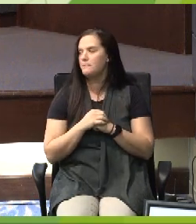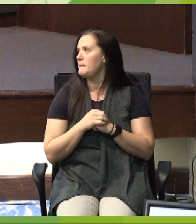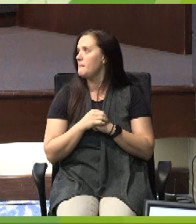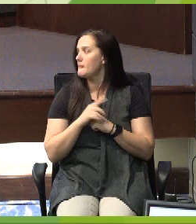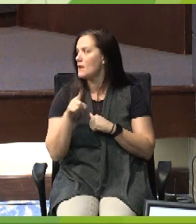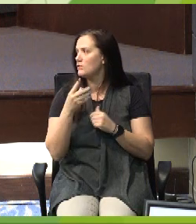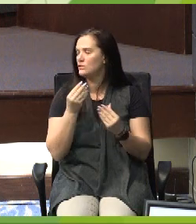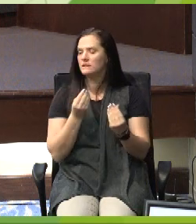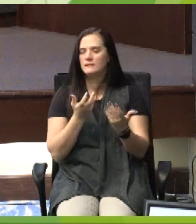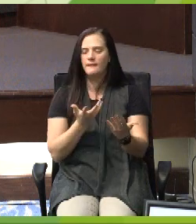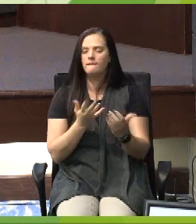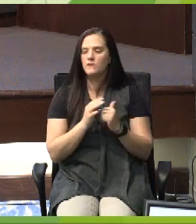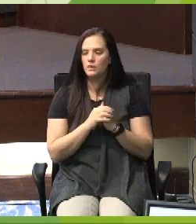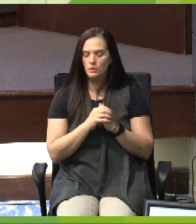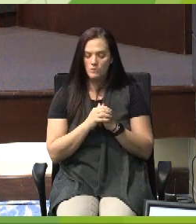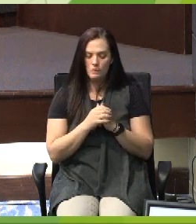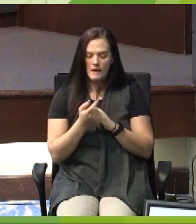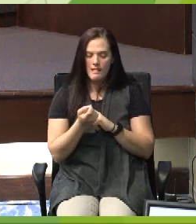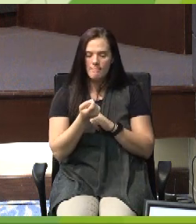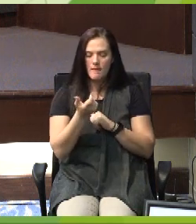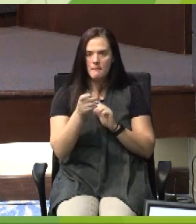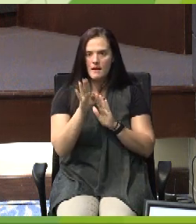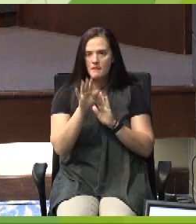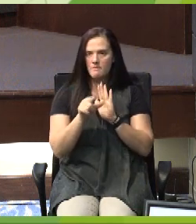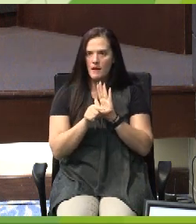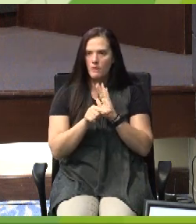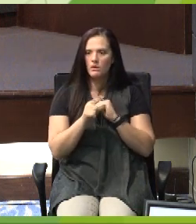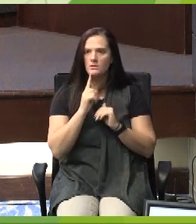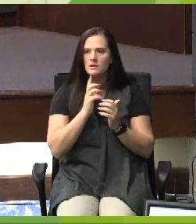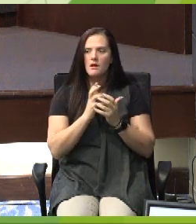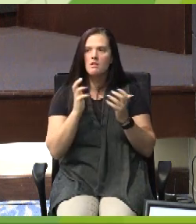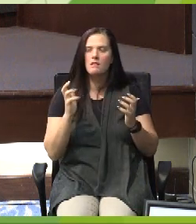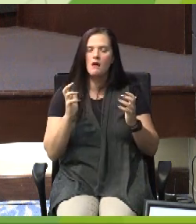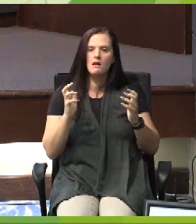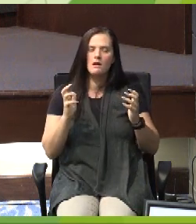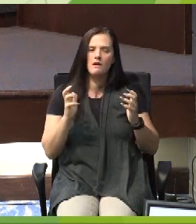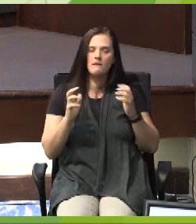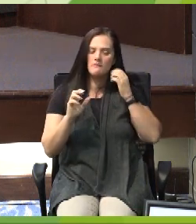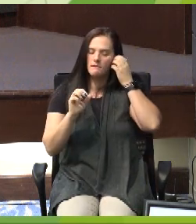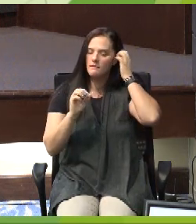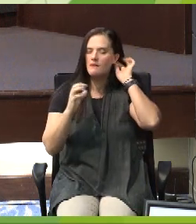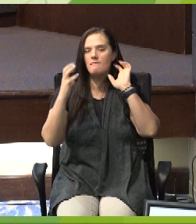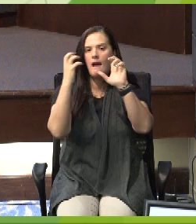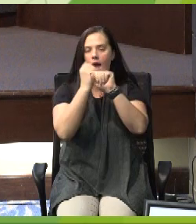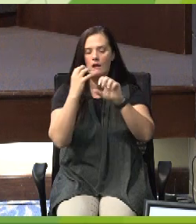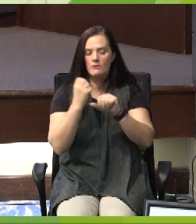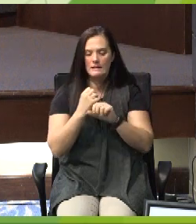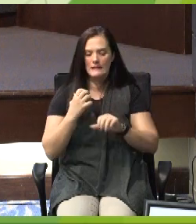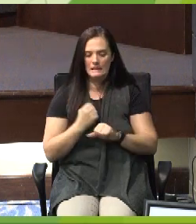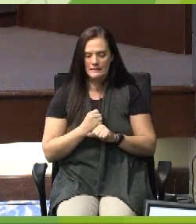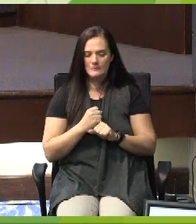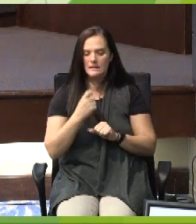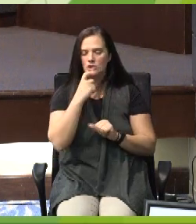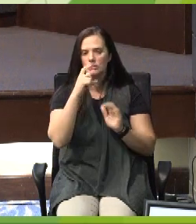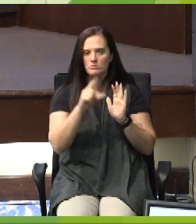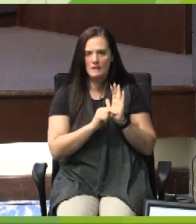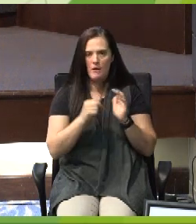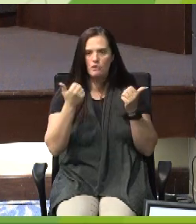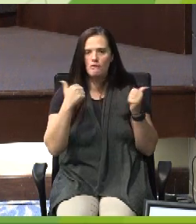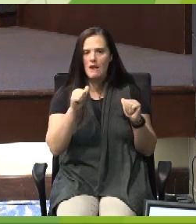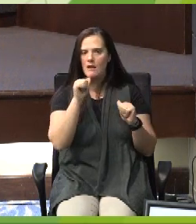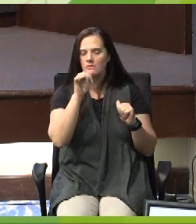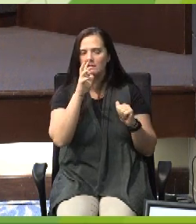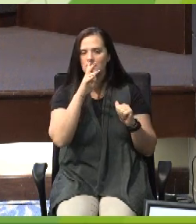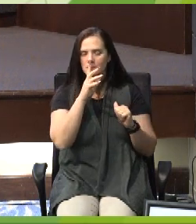Just to give you guys a little bit of background, there's a lot of acronyms. I hope you have this printed out. I'll try not to